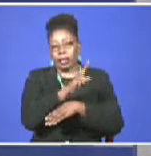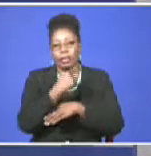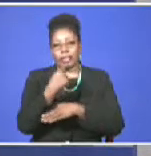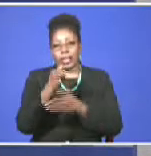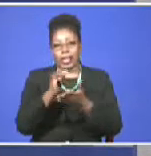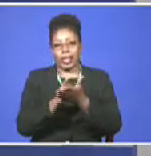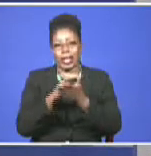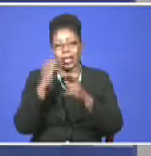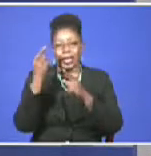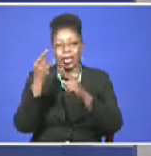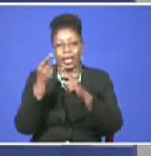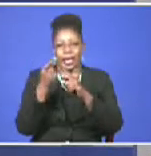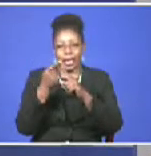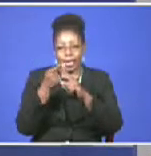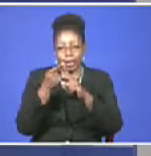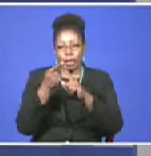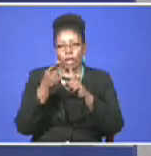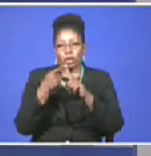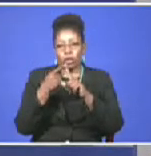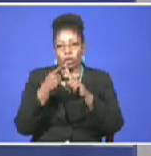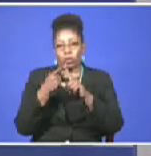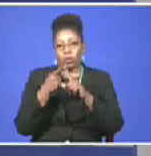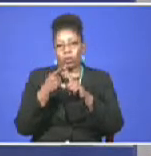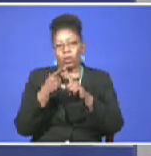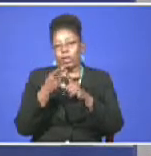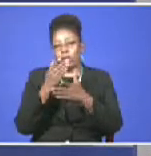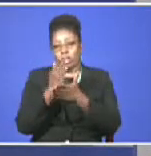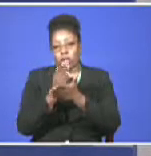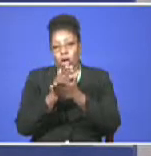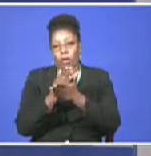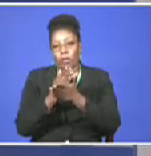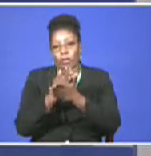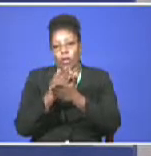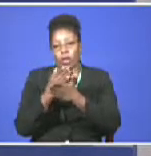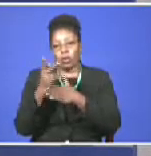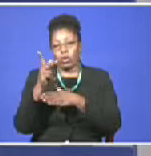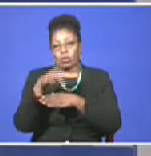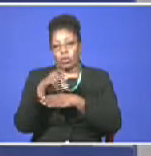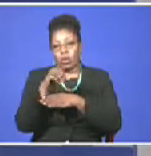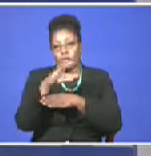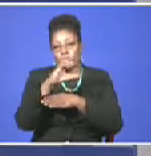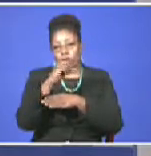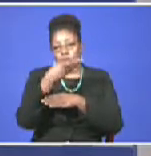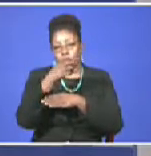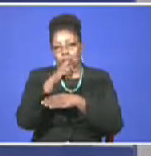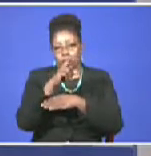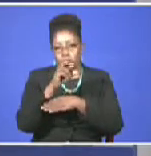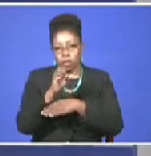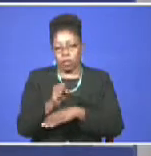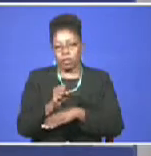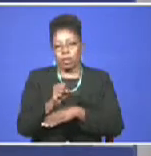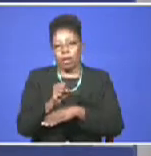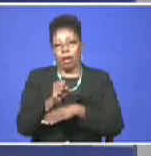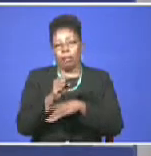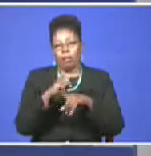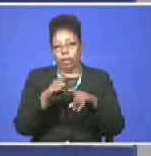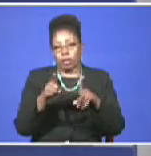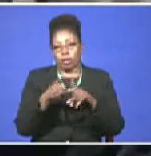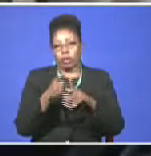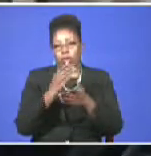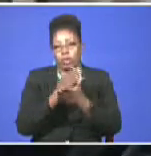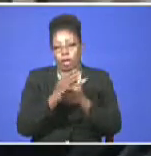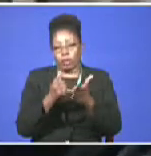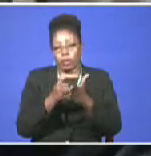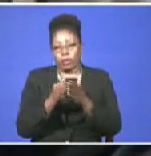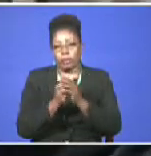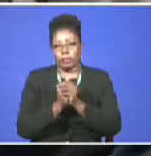not only counteract poachers' operations, but to take a more collaborative approach to addressing the issue. What we are